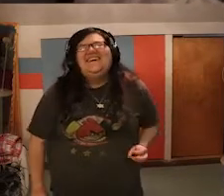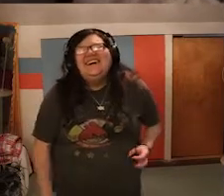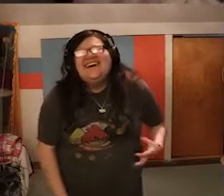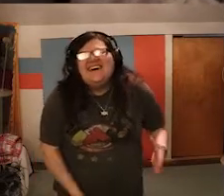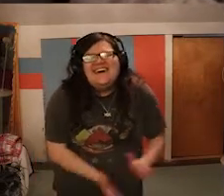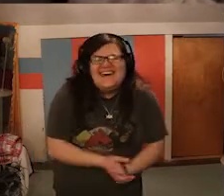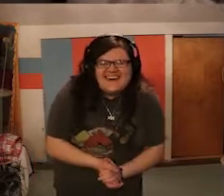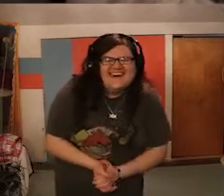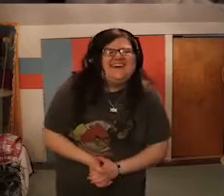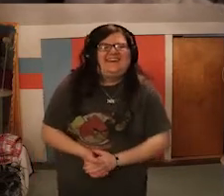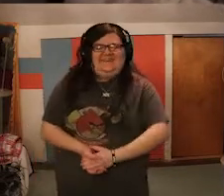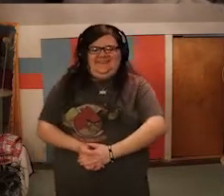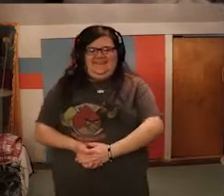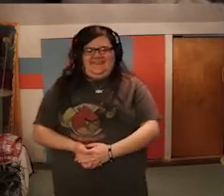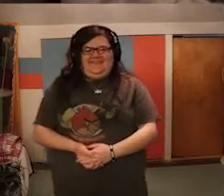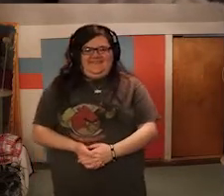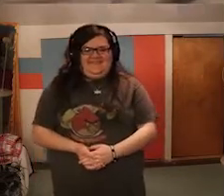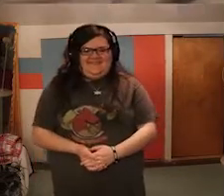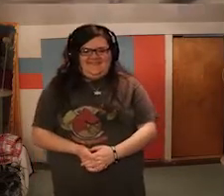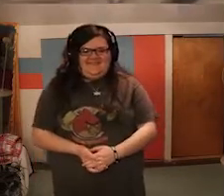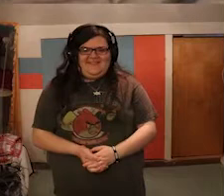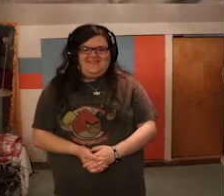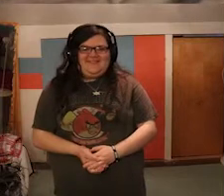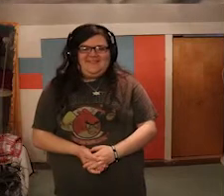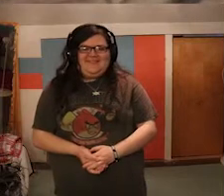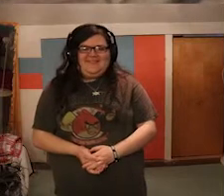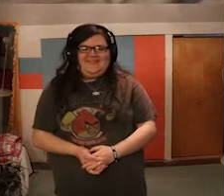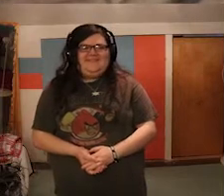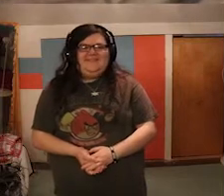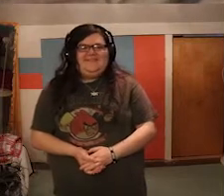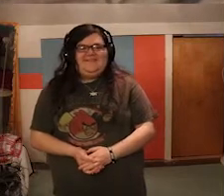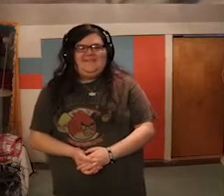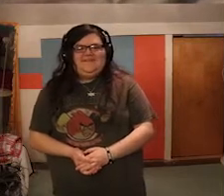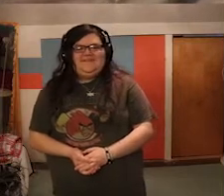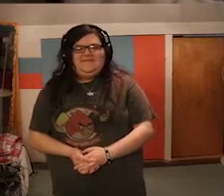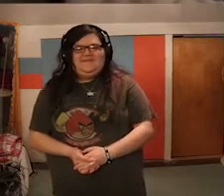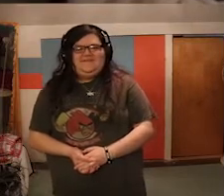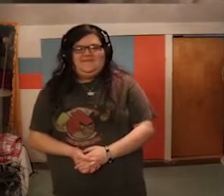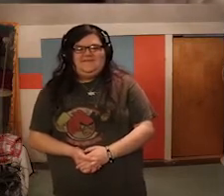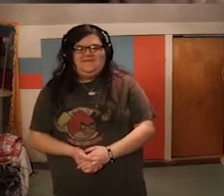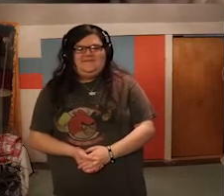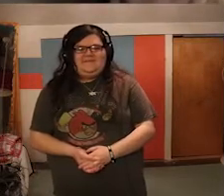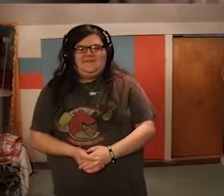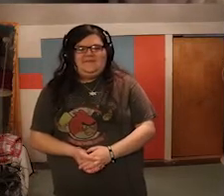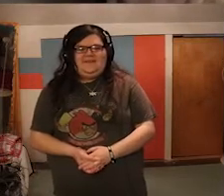so we thought, what is Talia like? What did you say earlier that you like a lot?